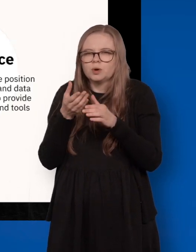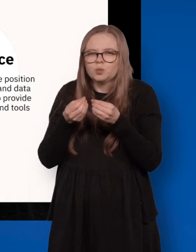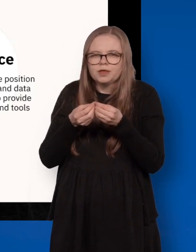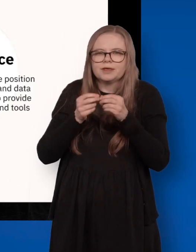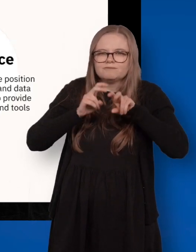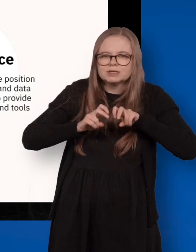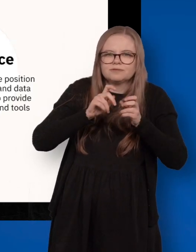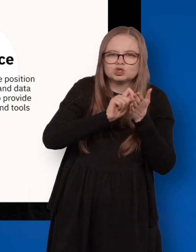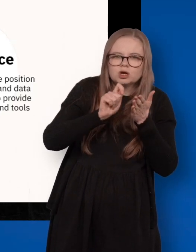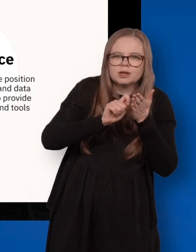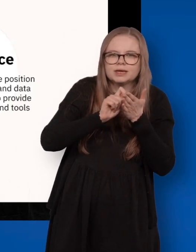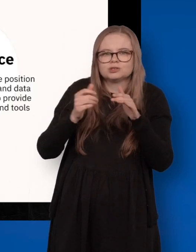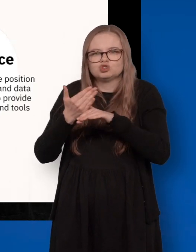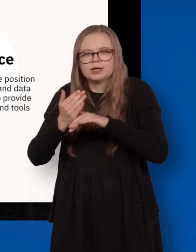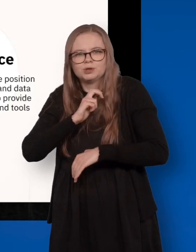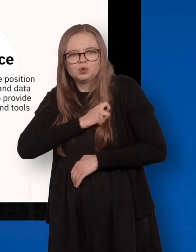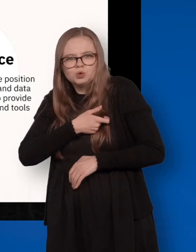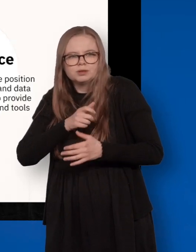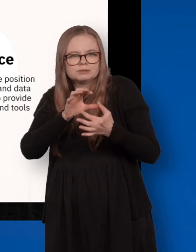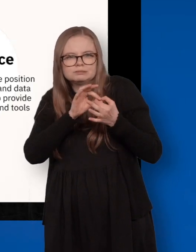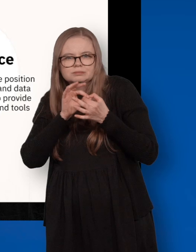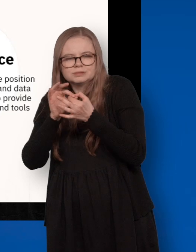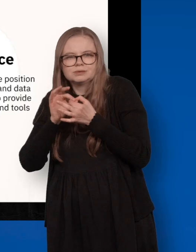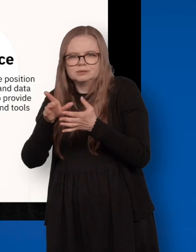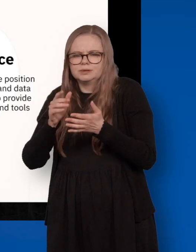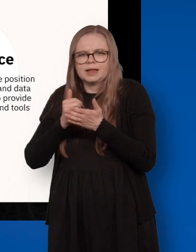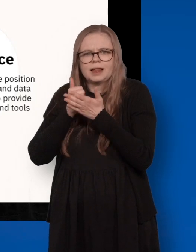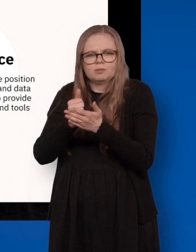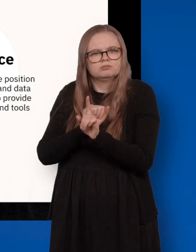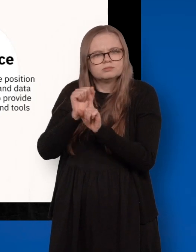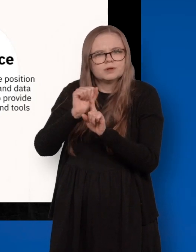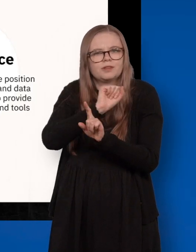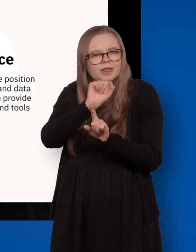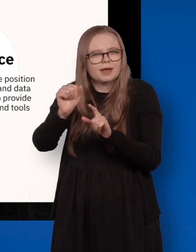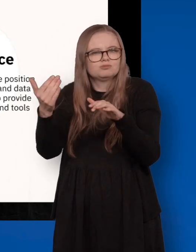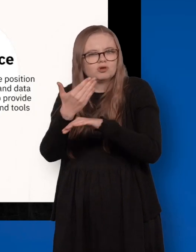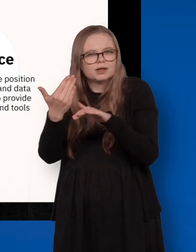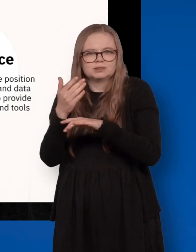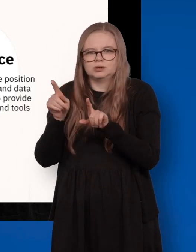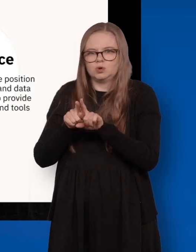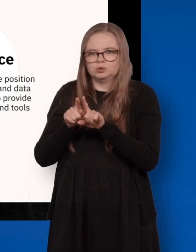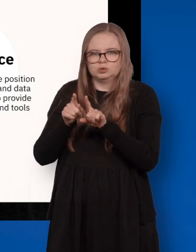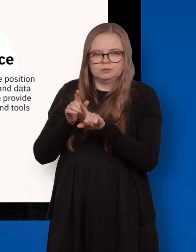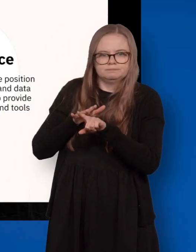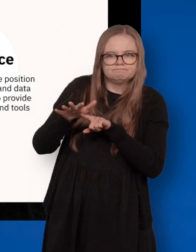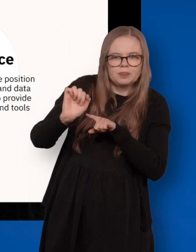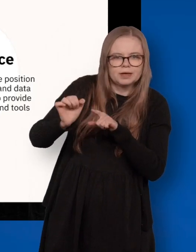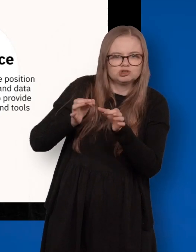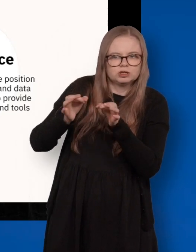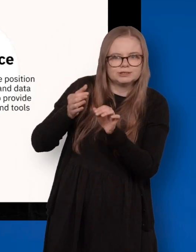trade unions to sort of both enhance their practice and also shape their strategic aims.